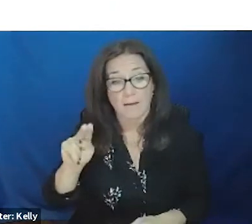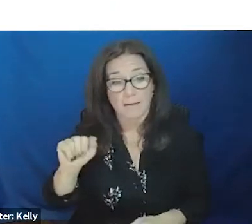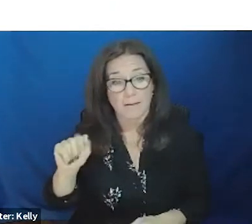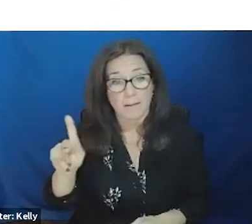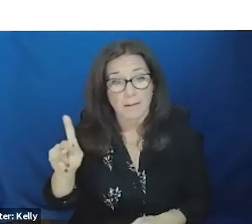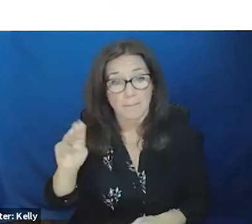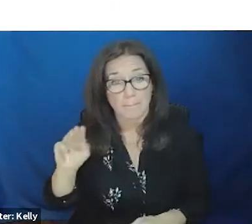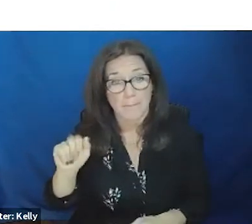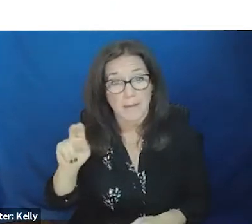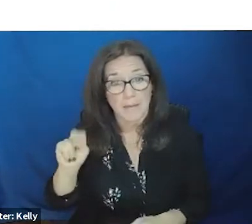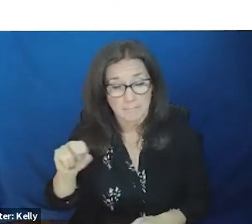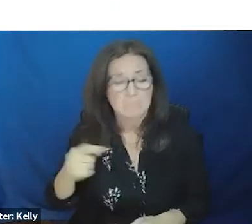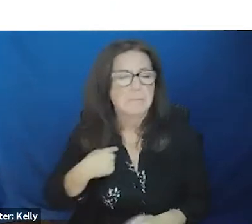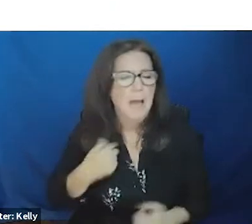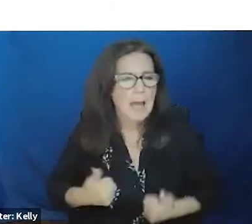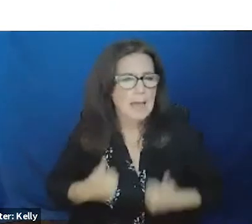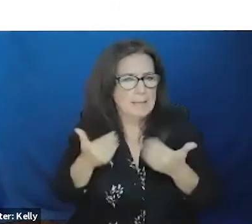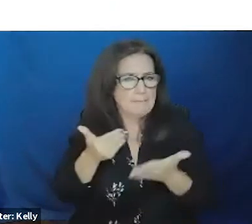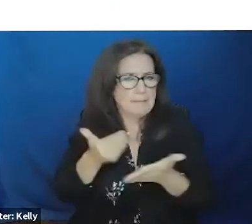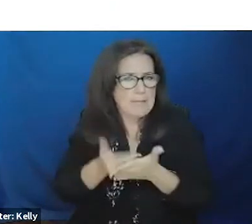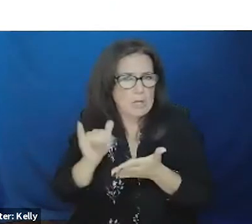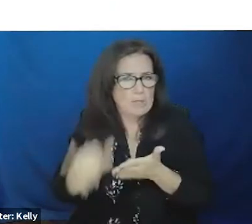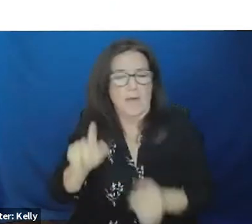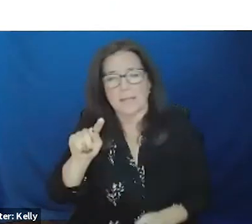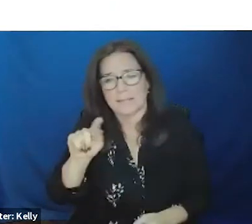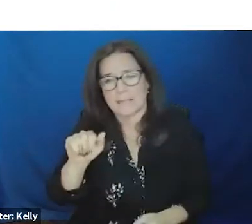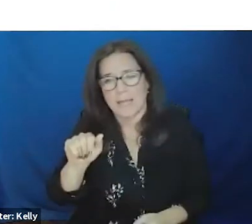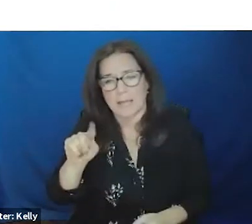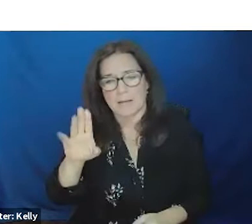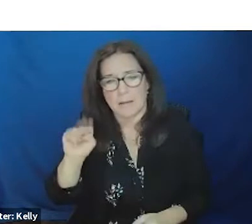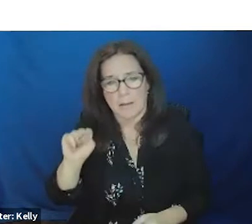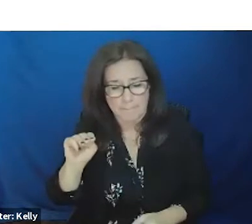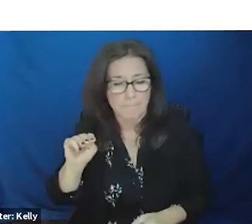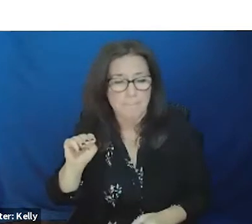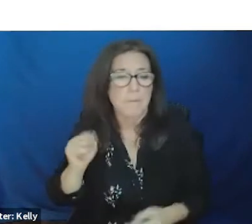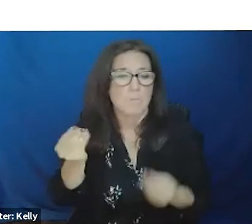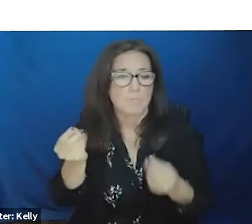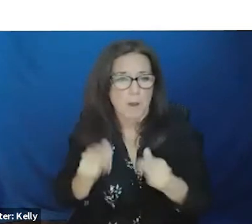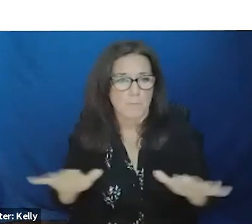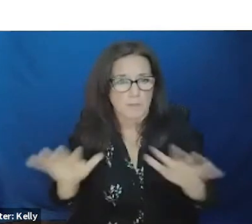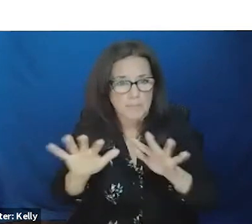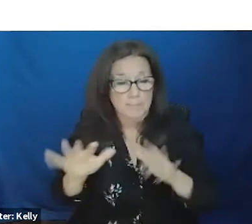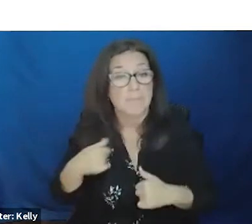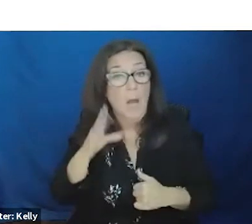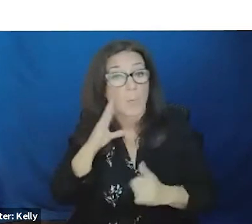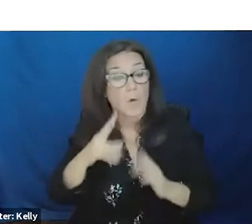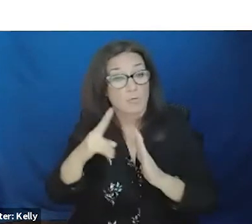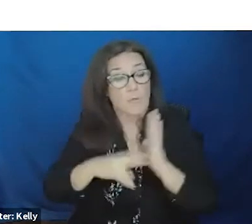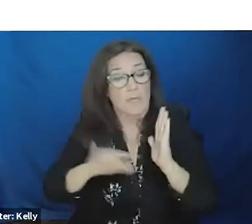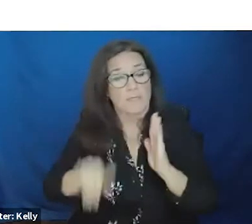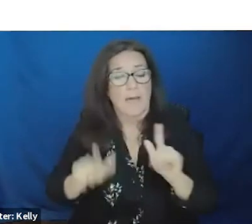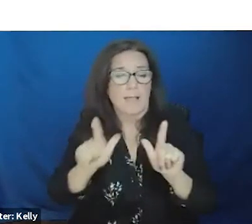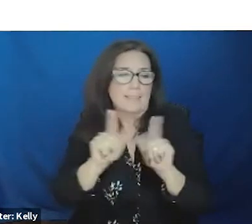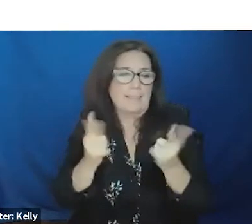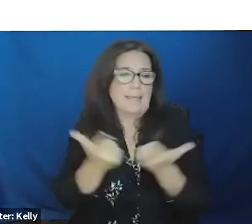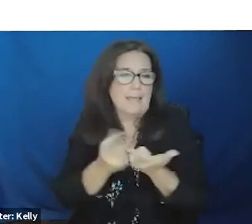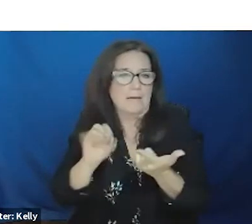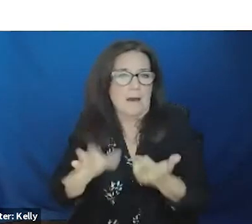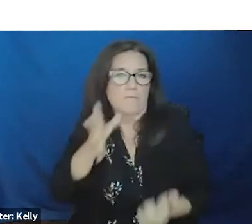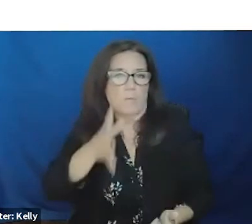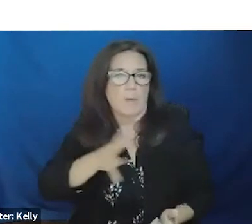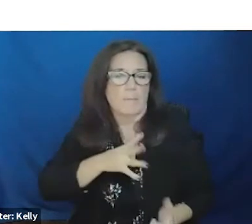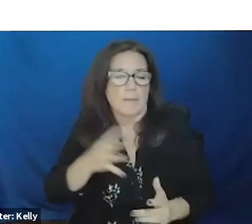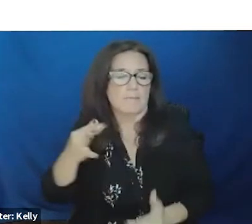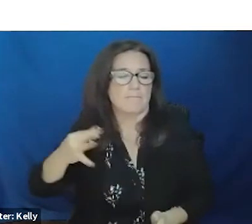Tatum property. I'm going to read the League of Women Voters letter, which I believe you received on